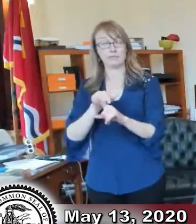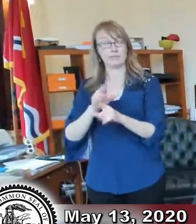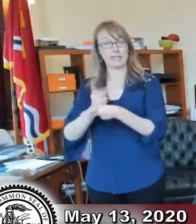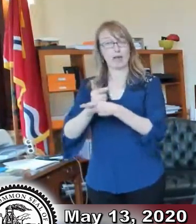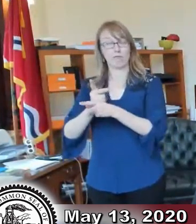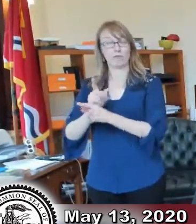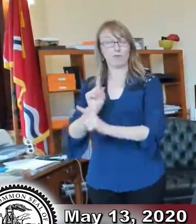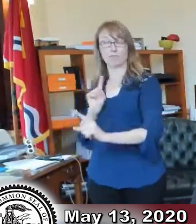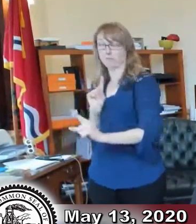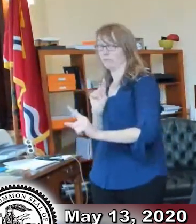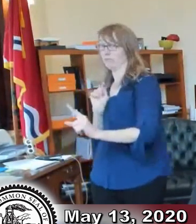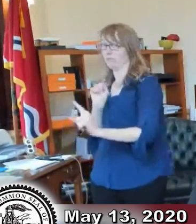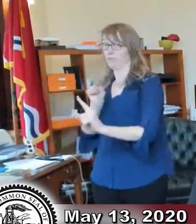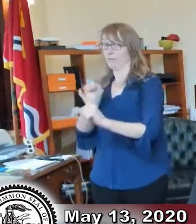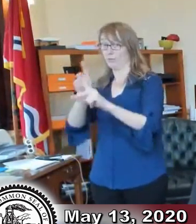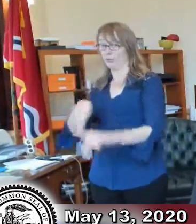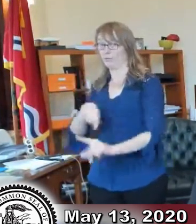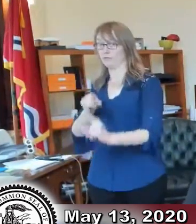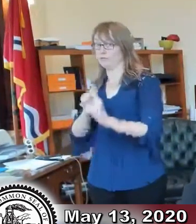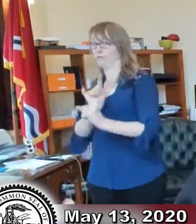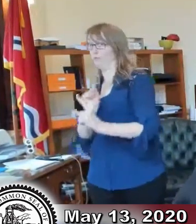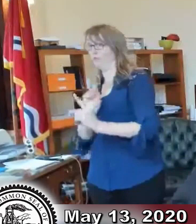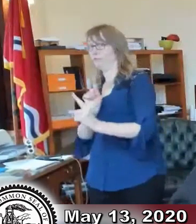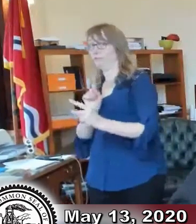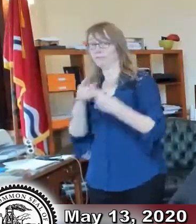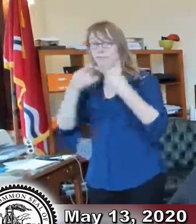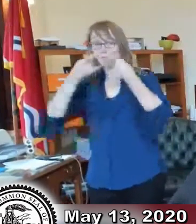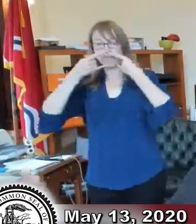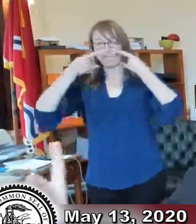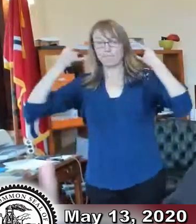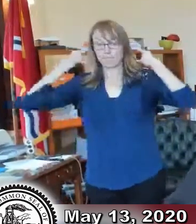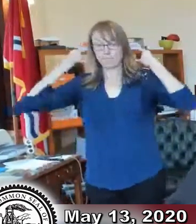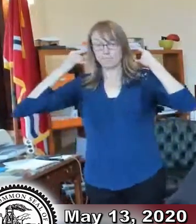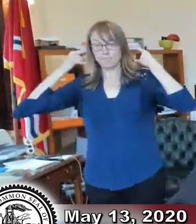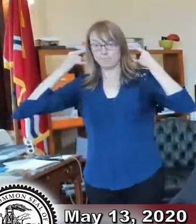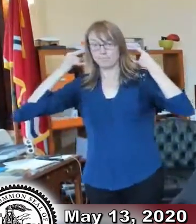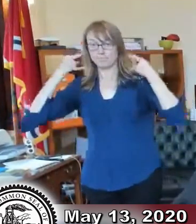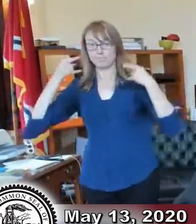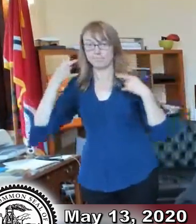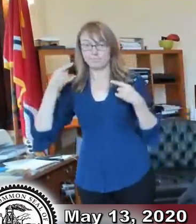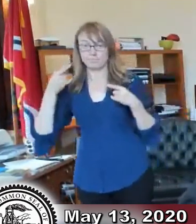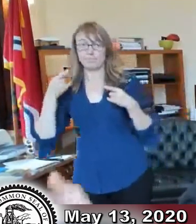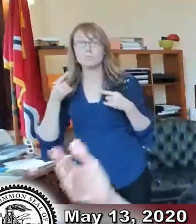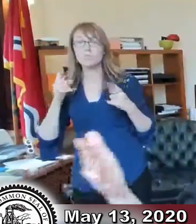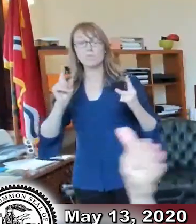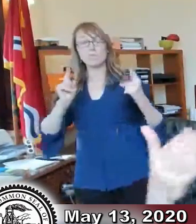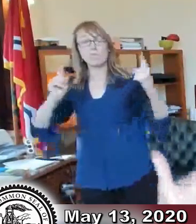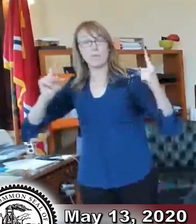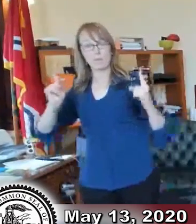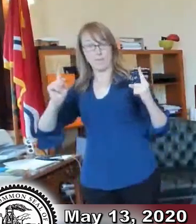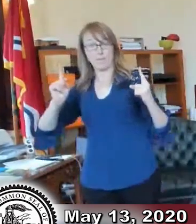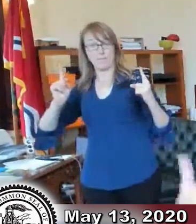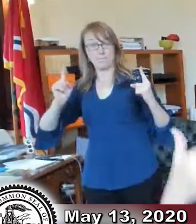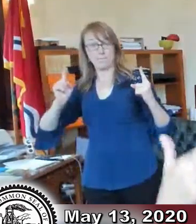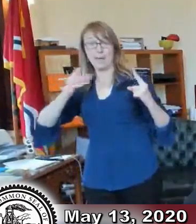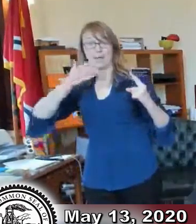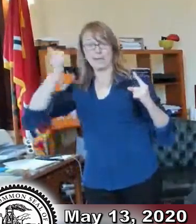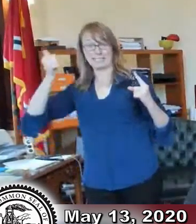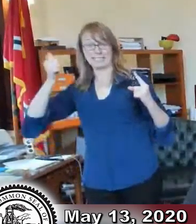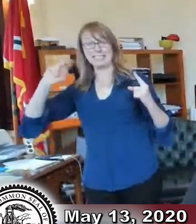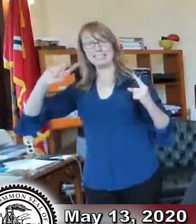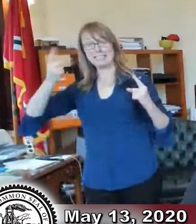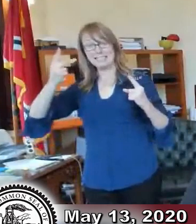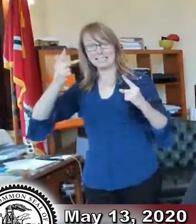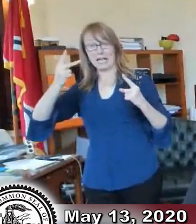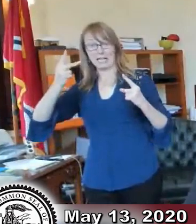because a mask is, being distant is the best, but the second level here